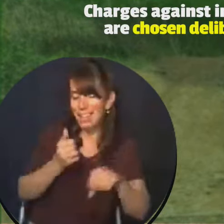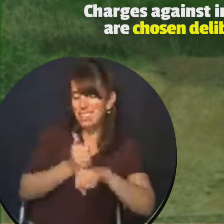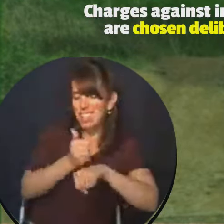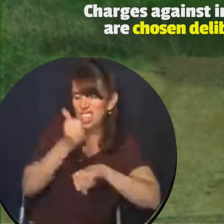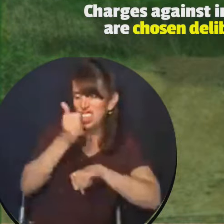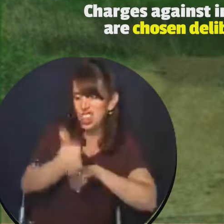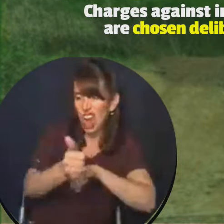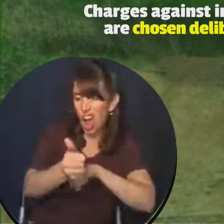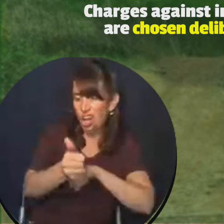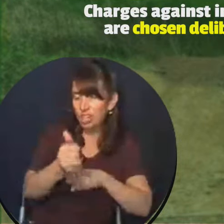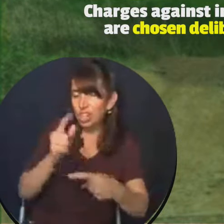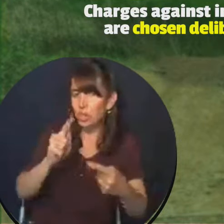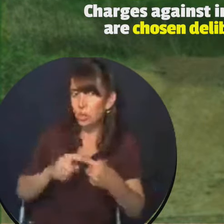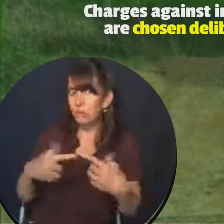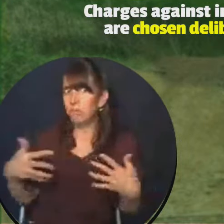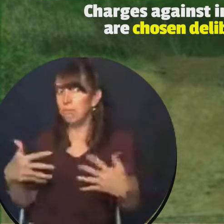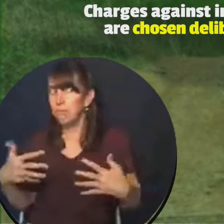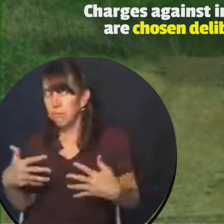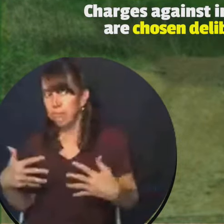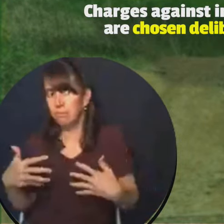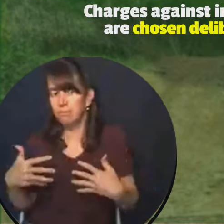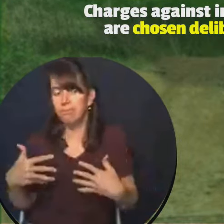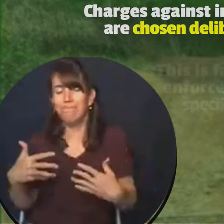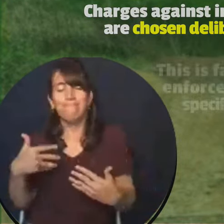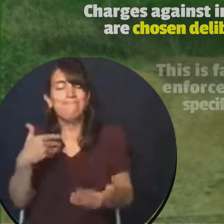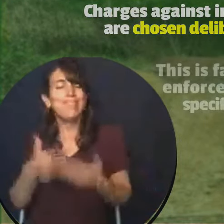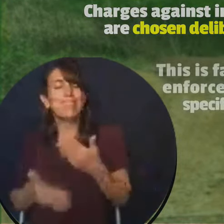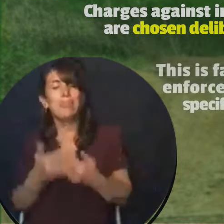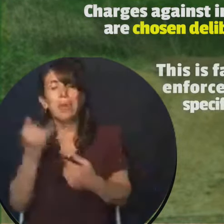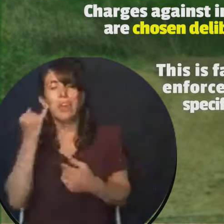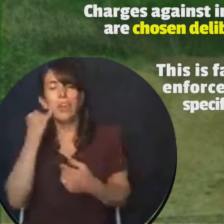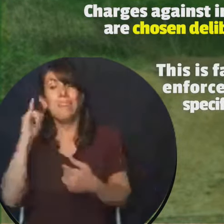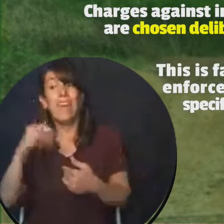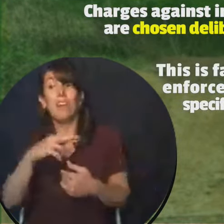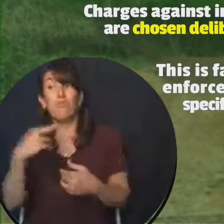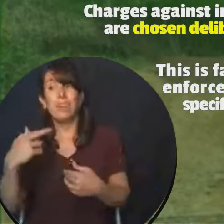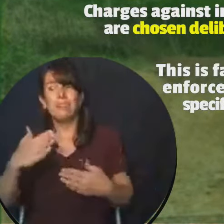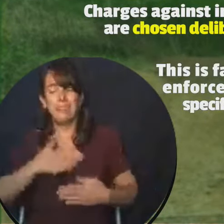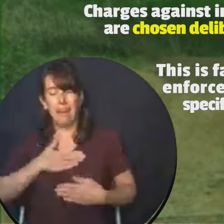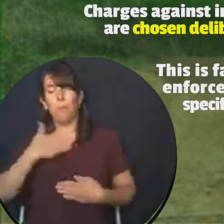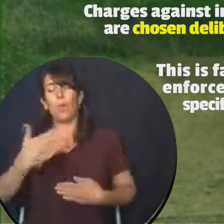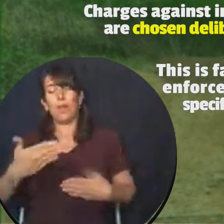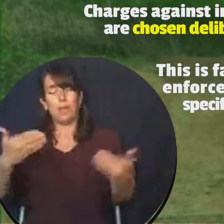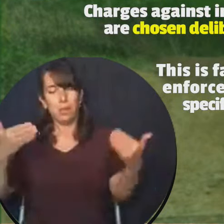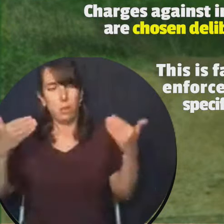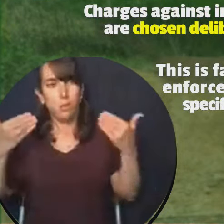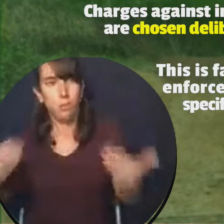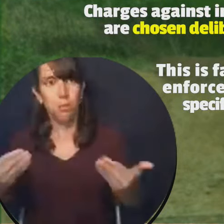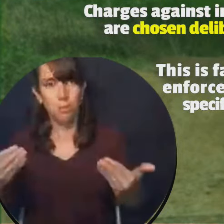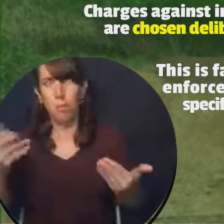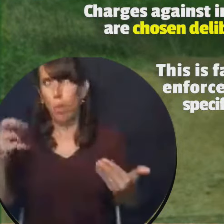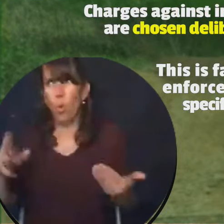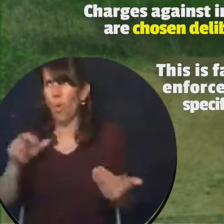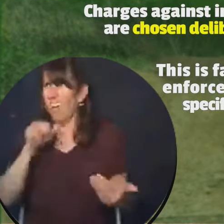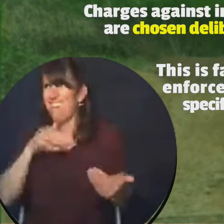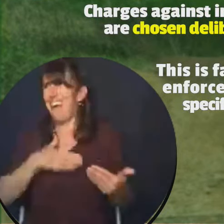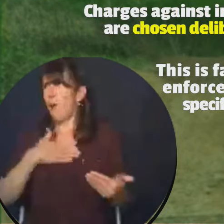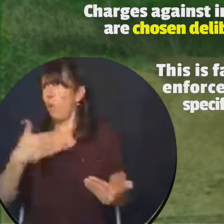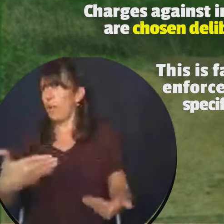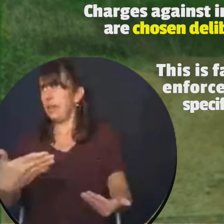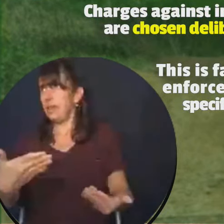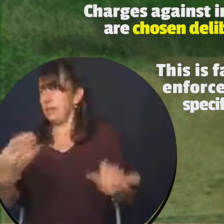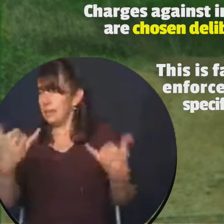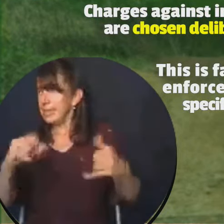regardless of whether it's a risk we're willing to take, we should be always pushing back against them as being scary, shameful, or